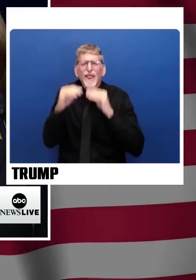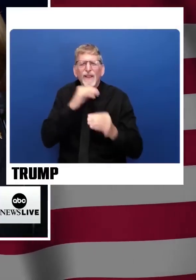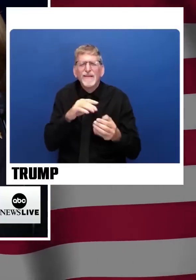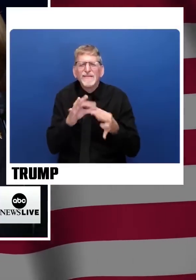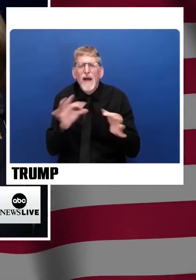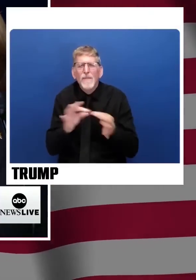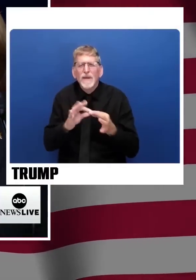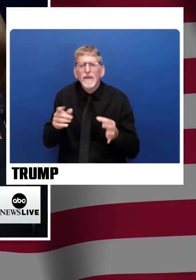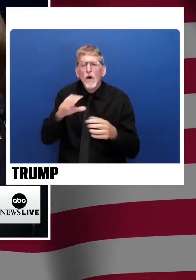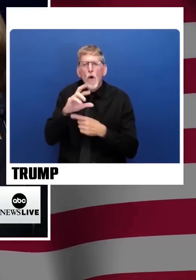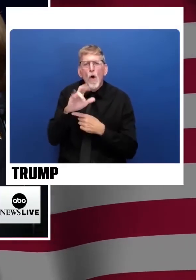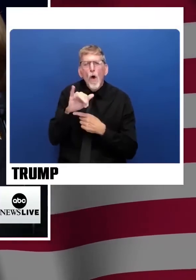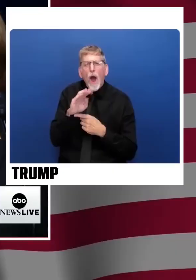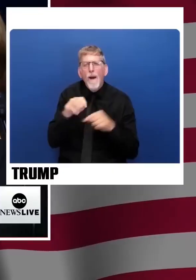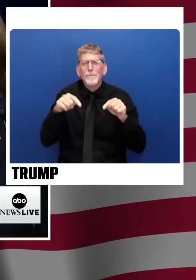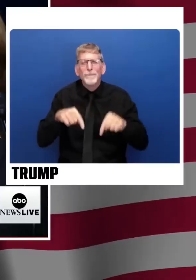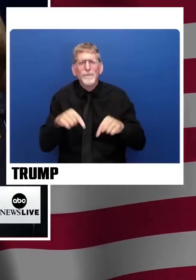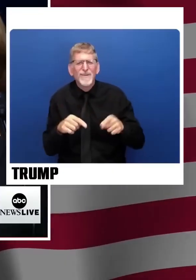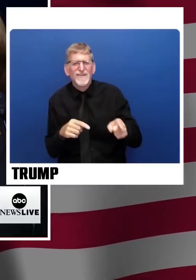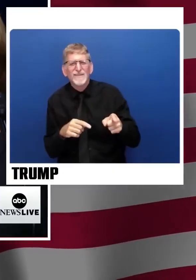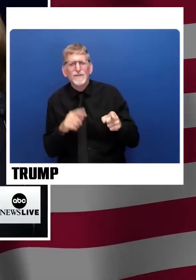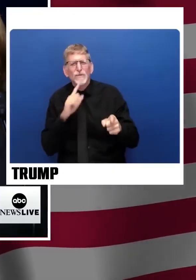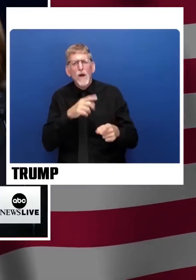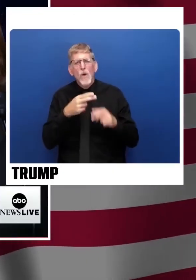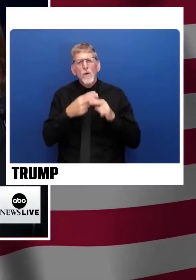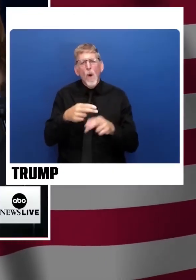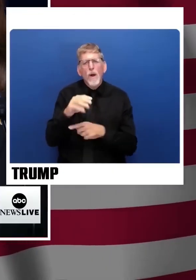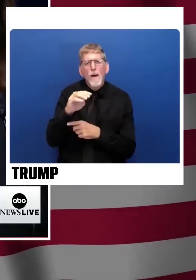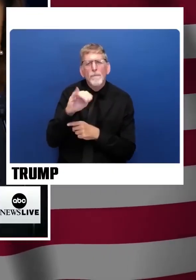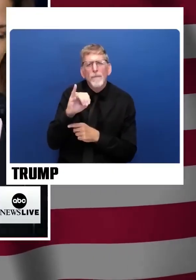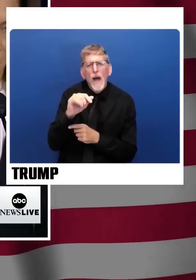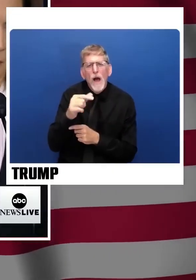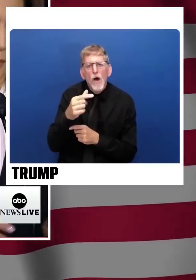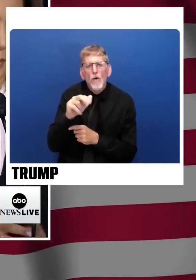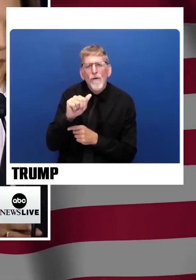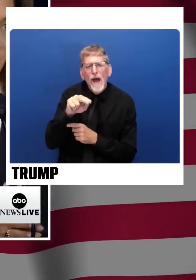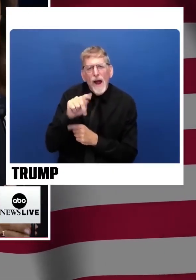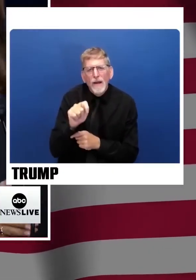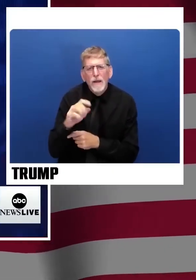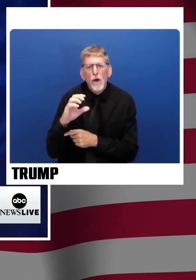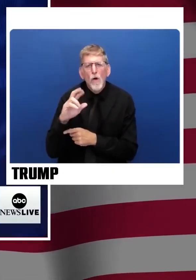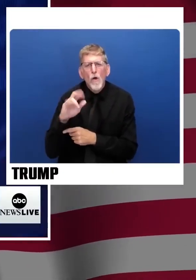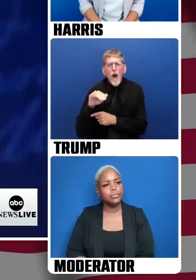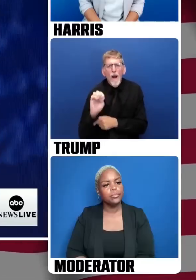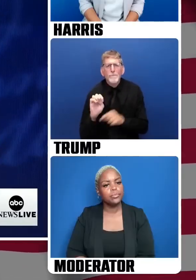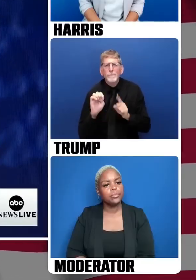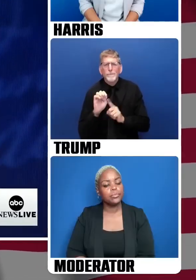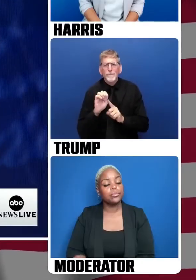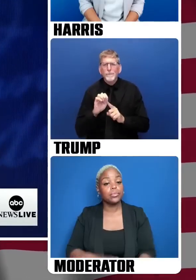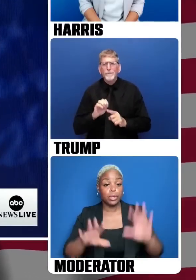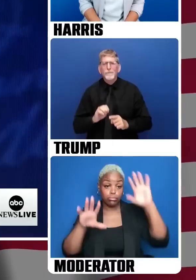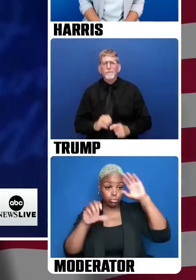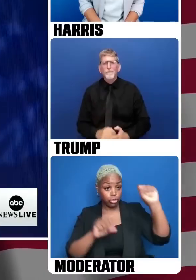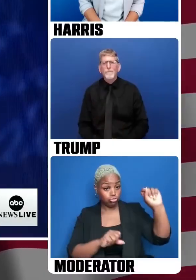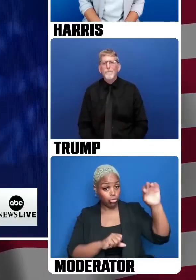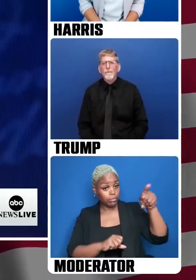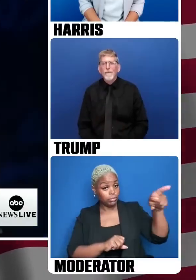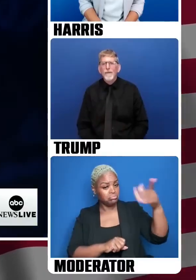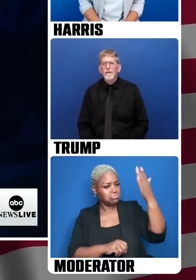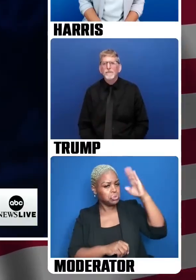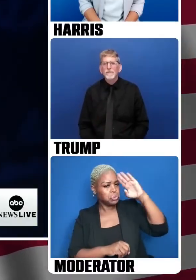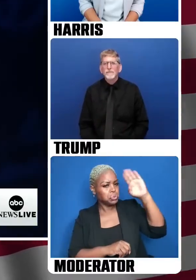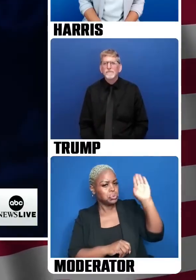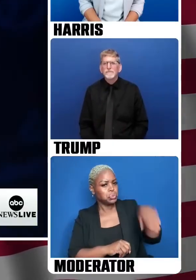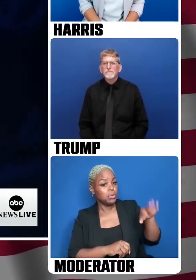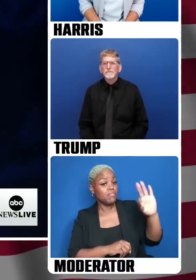of crime. It's called migrant crime. And it's happening at levels that nobody thought possible. President Trump, as you know, the FBI says overall violent crime is